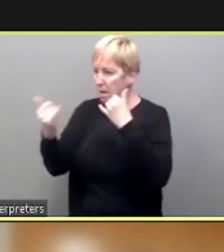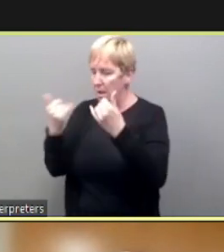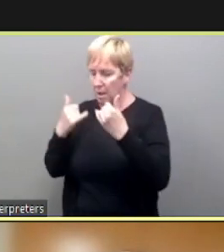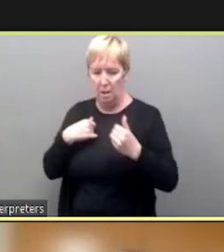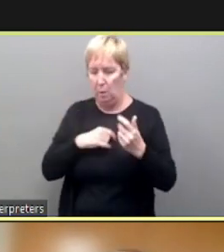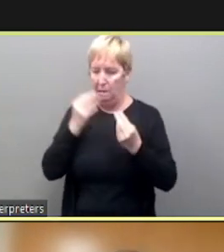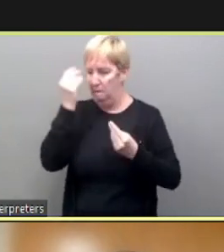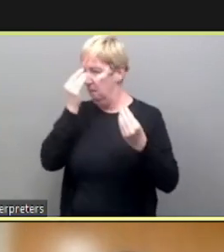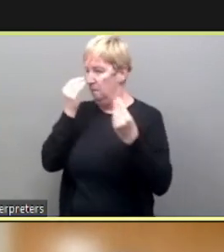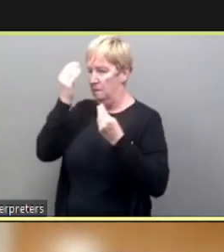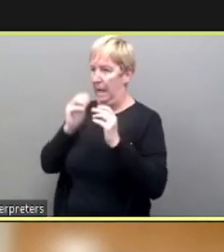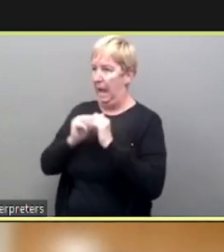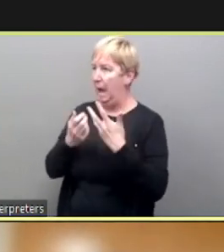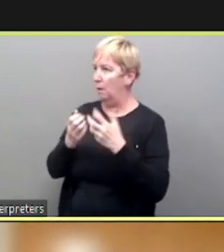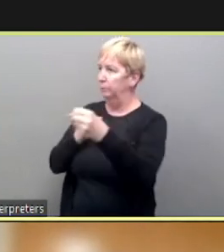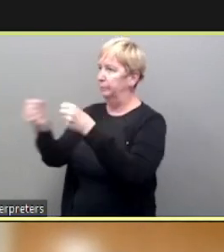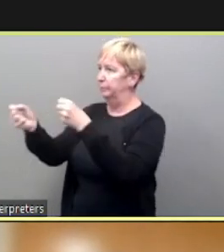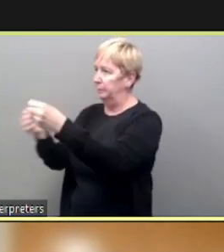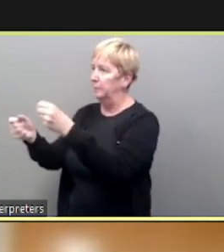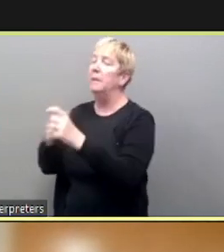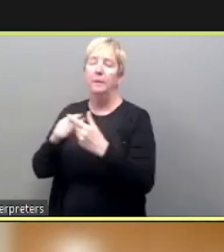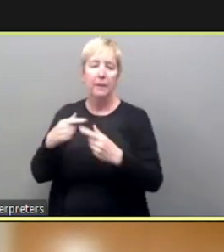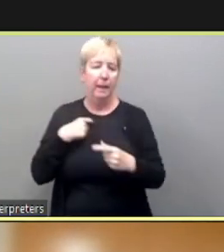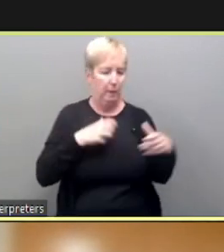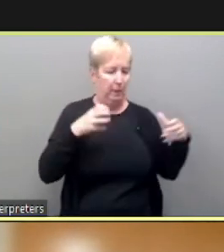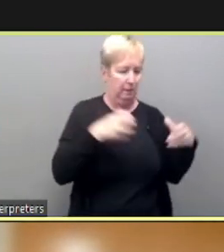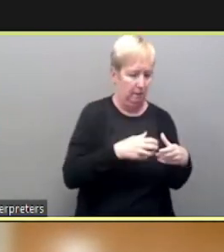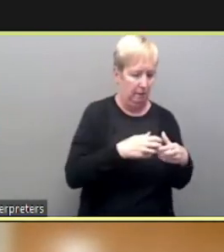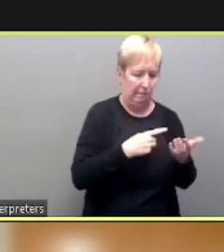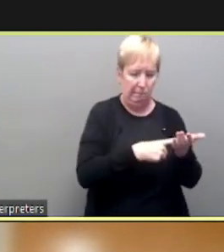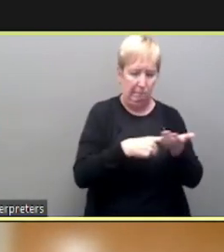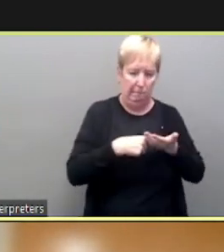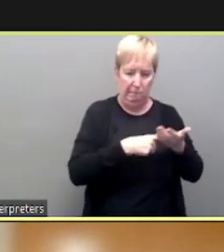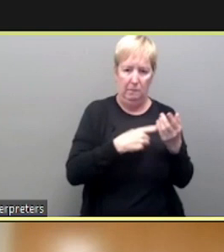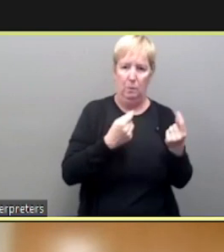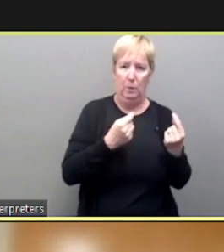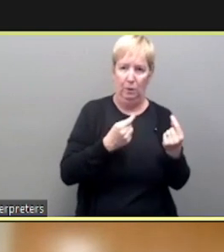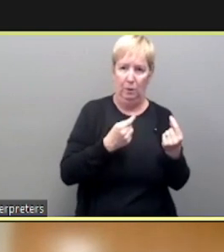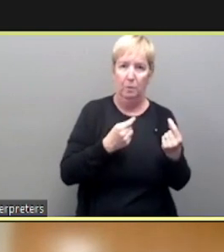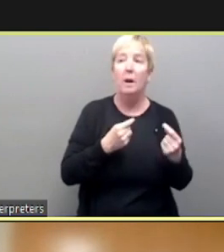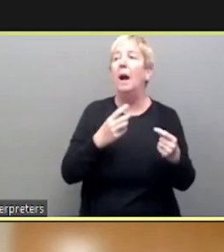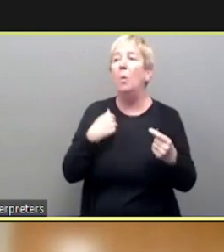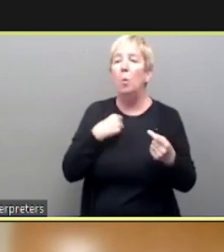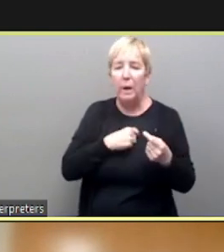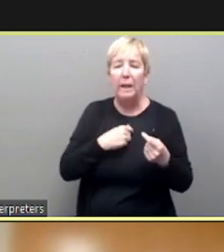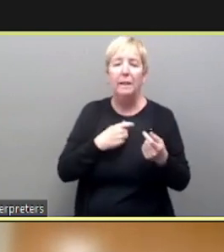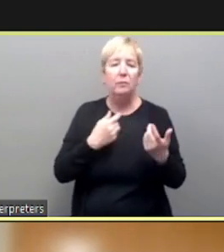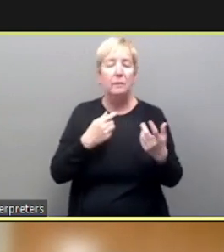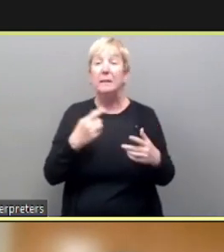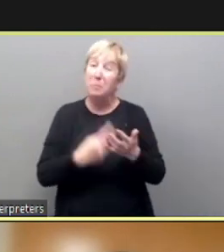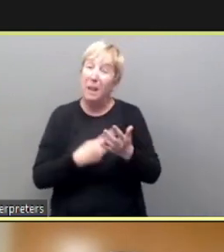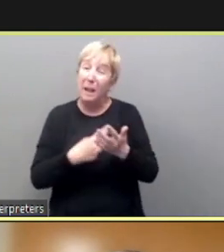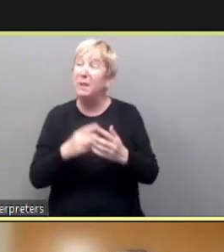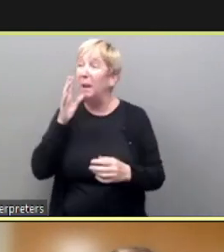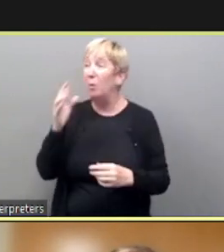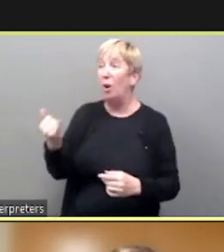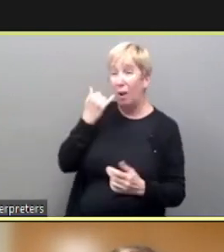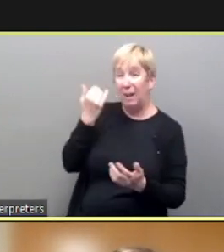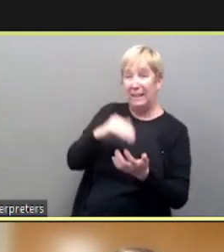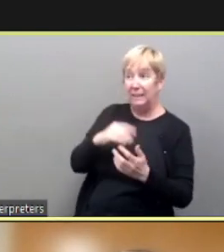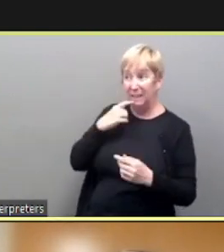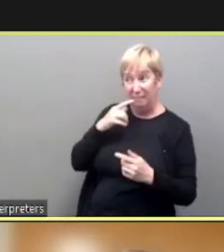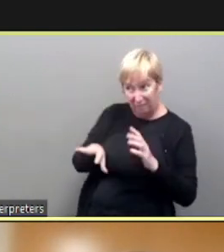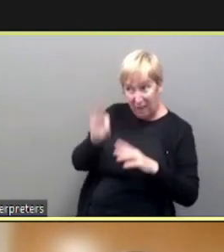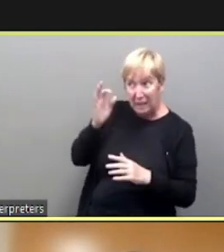closure following up. And oftentimes when they call and say, hey, were you ever able to find a bed? The answer is no, and often